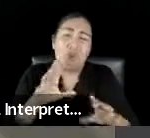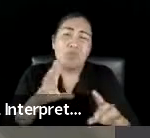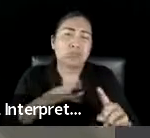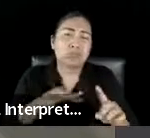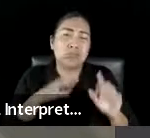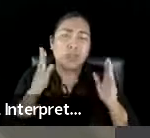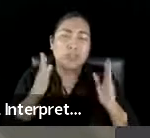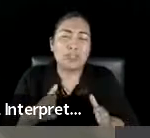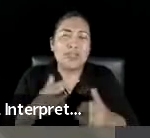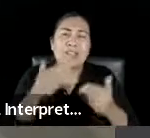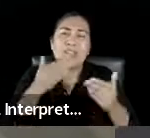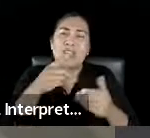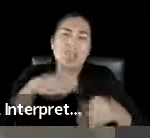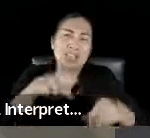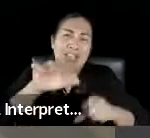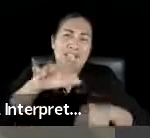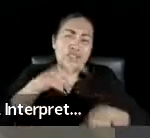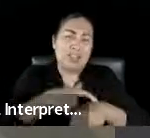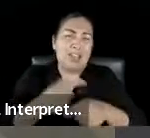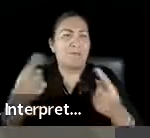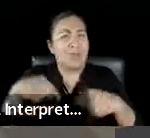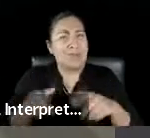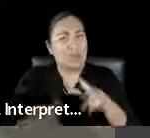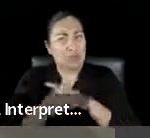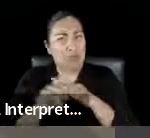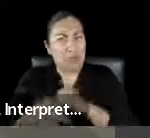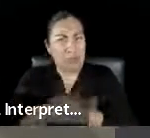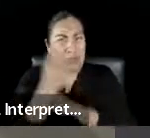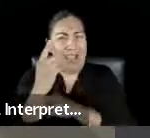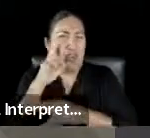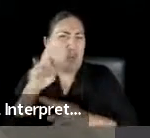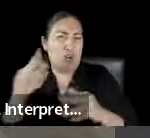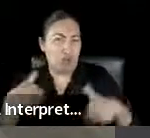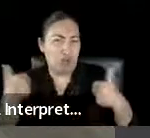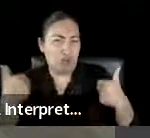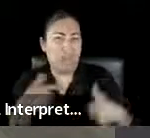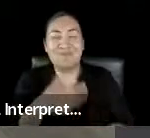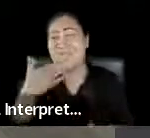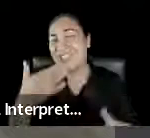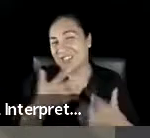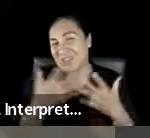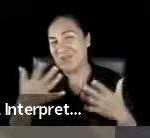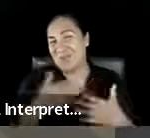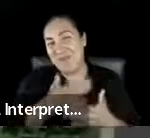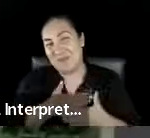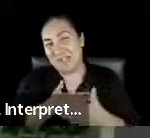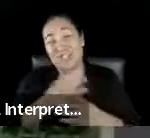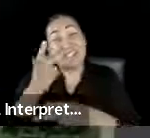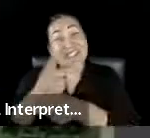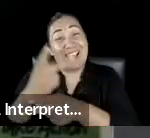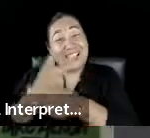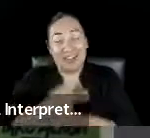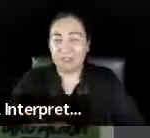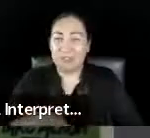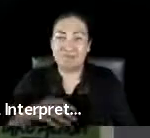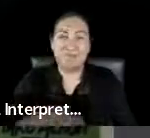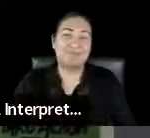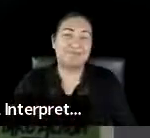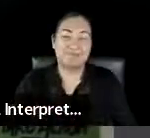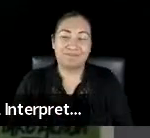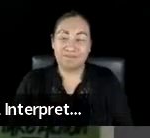time to be here today and honor our youth filmmakers. Thank you so much. It was my pleasure. All right. Take good care, Lang, and we'll be in